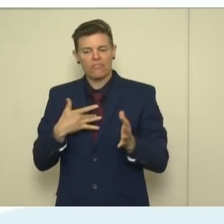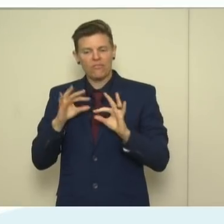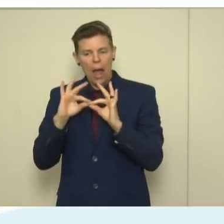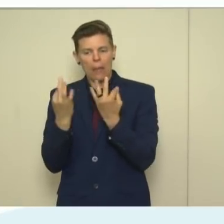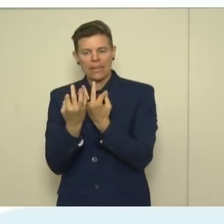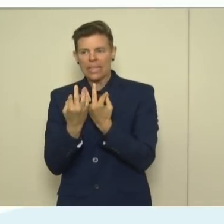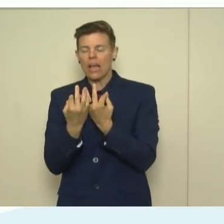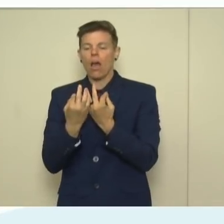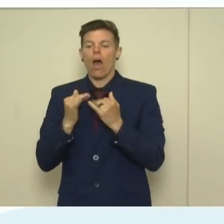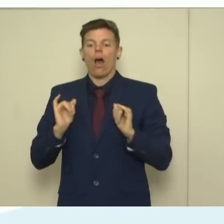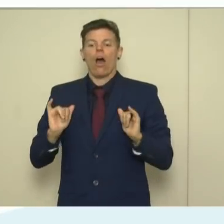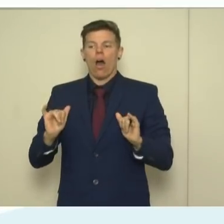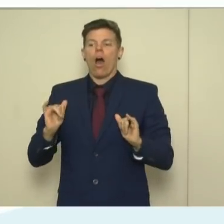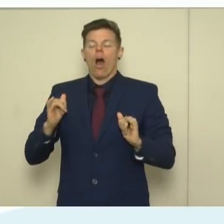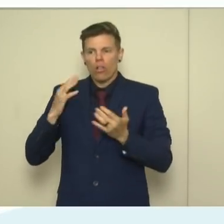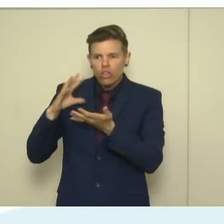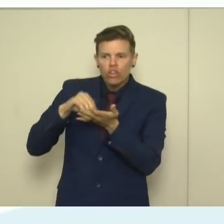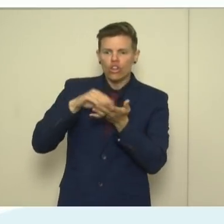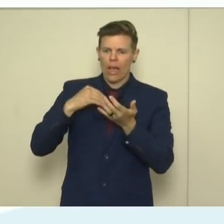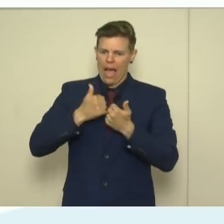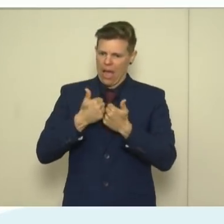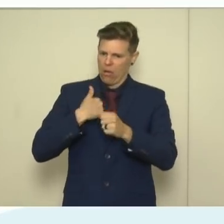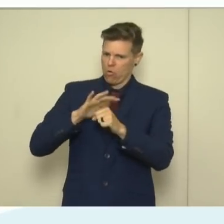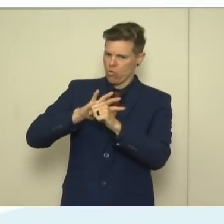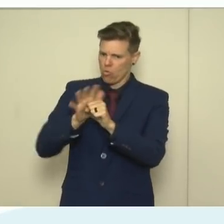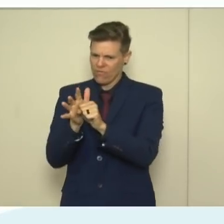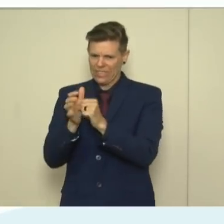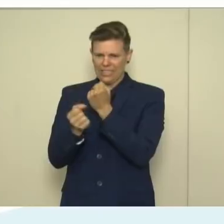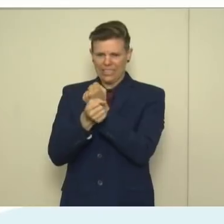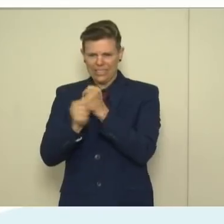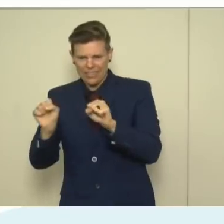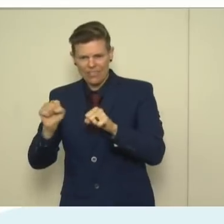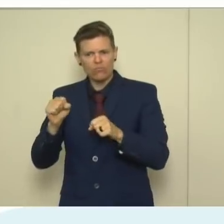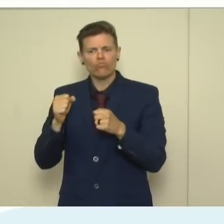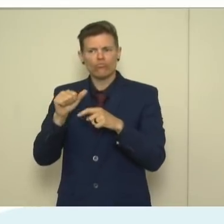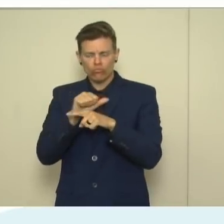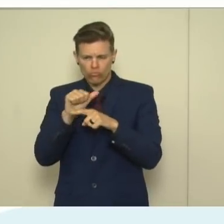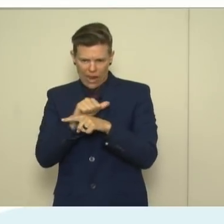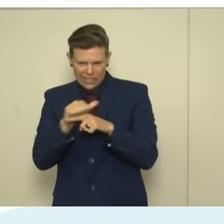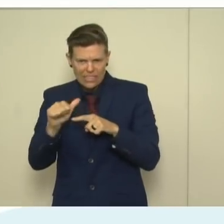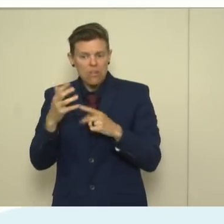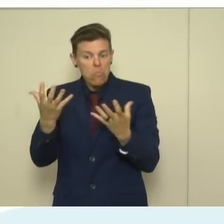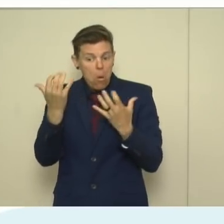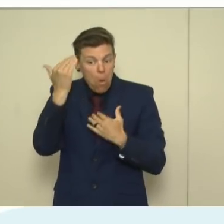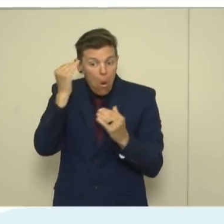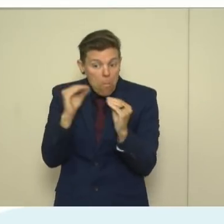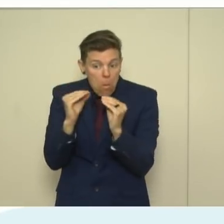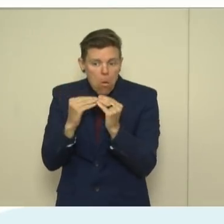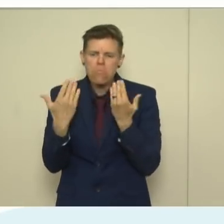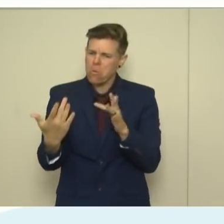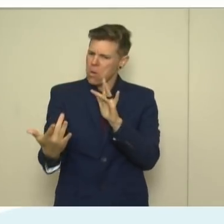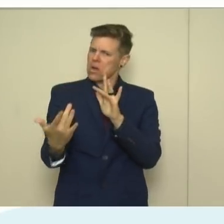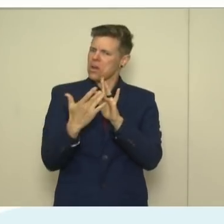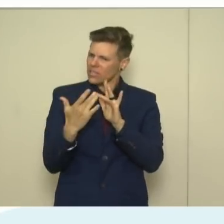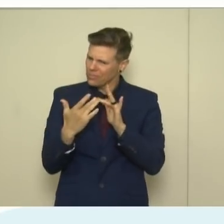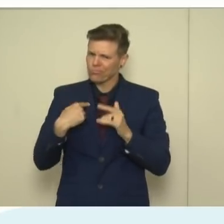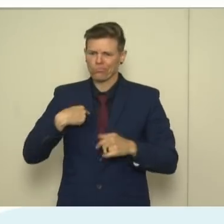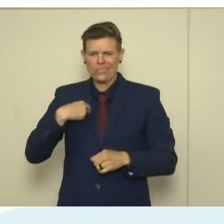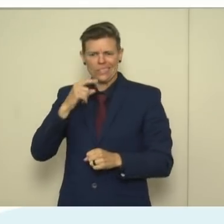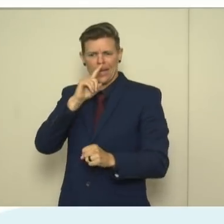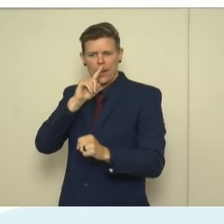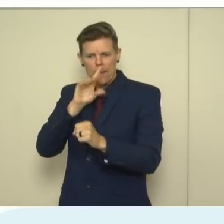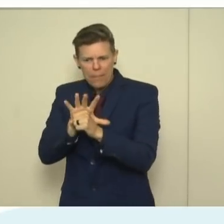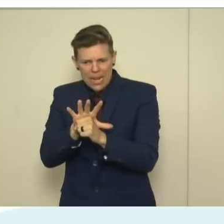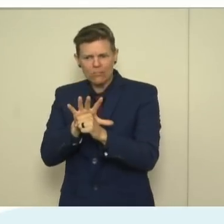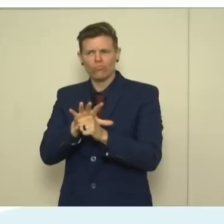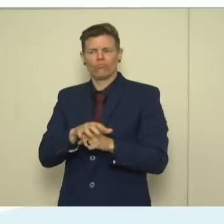practices, to reach out if you have questions about that. And again, this is our commitment, that our child care programs in the state of New Mexico